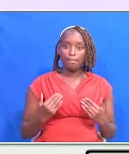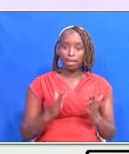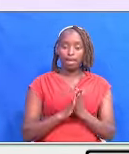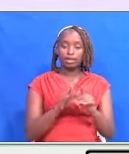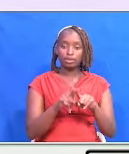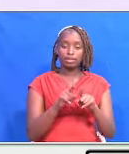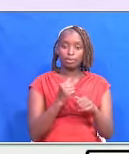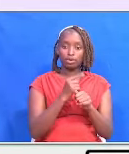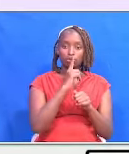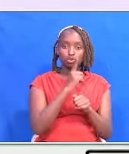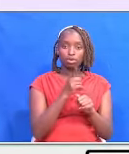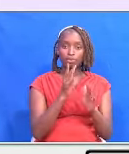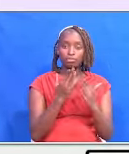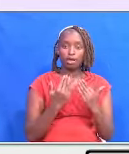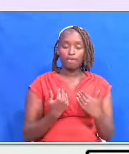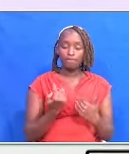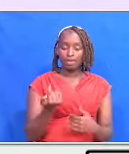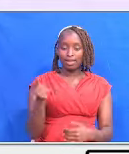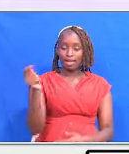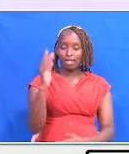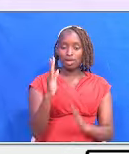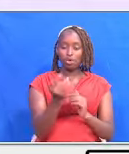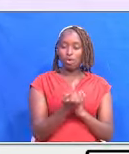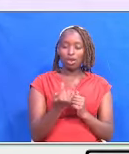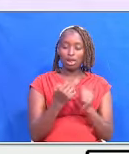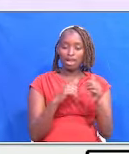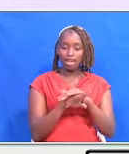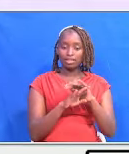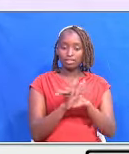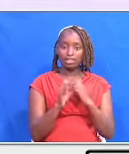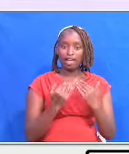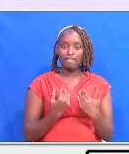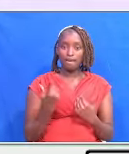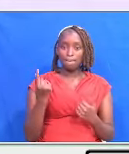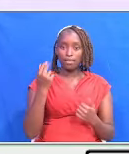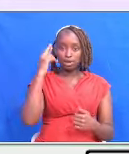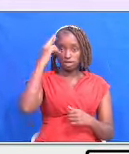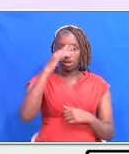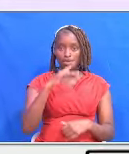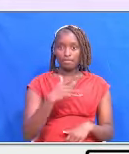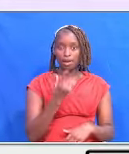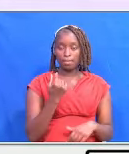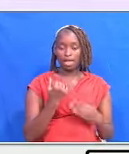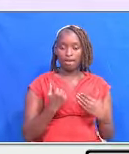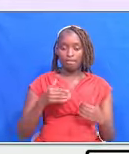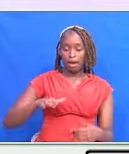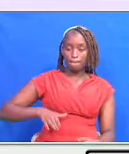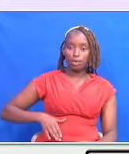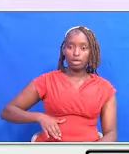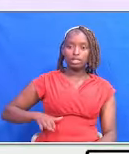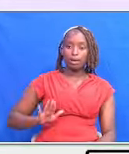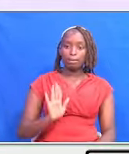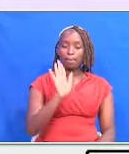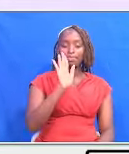to ensure that ordinary Kenyans have access to money so that they can feel that they have money in the pocket. And I think the other thing which